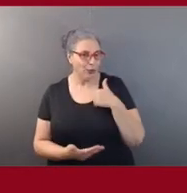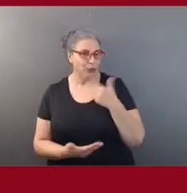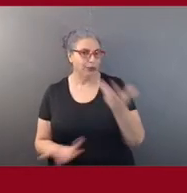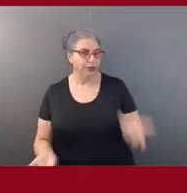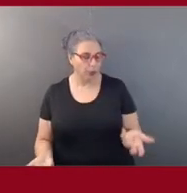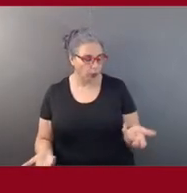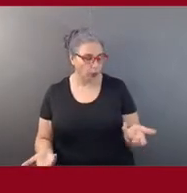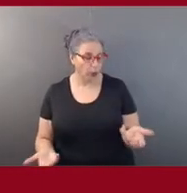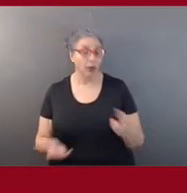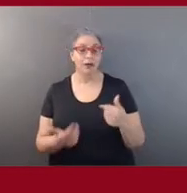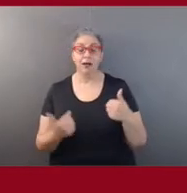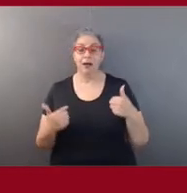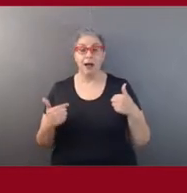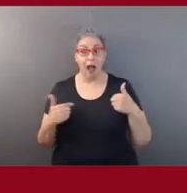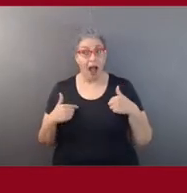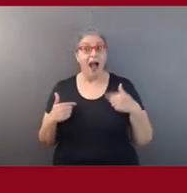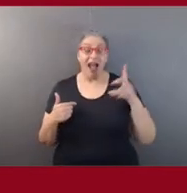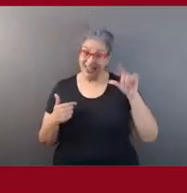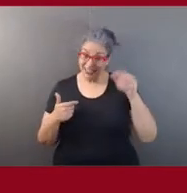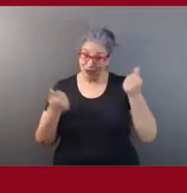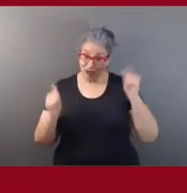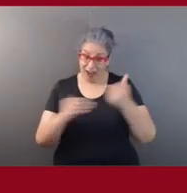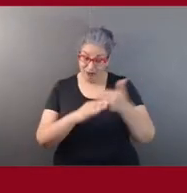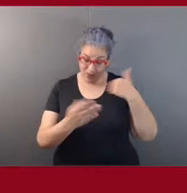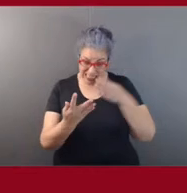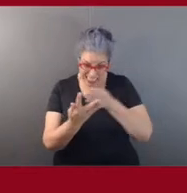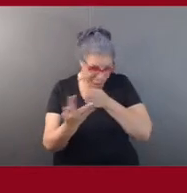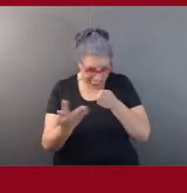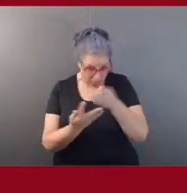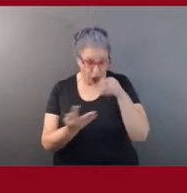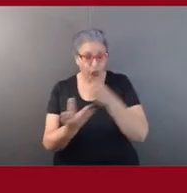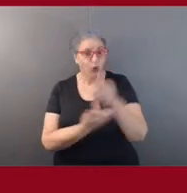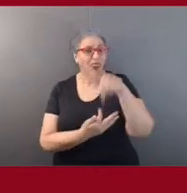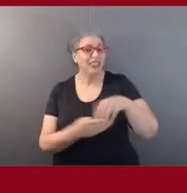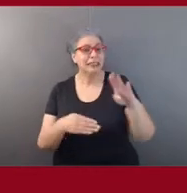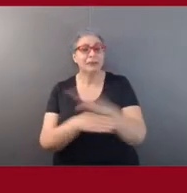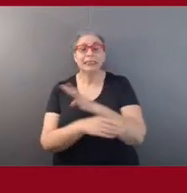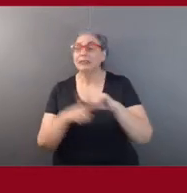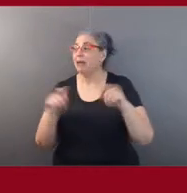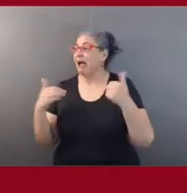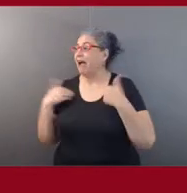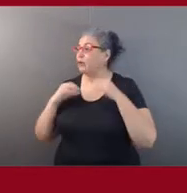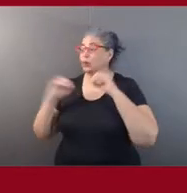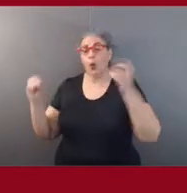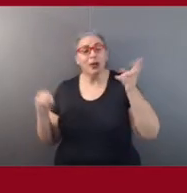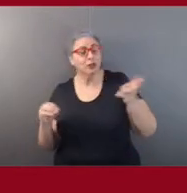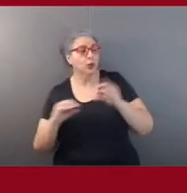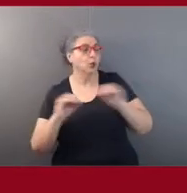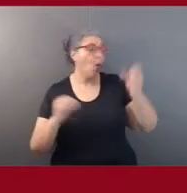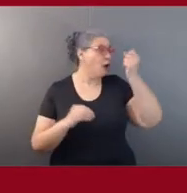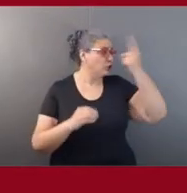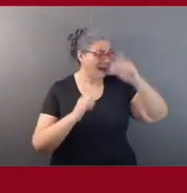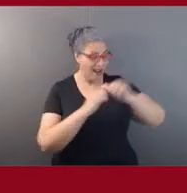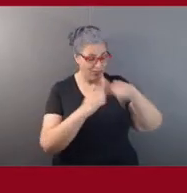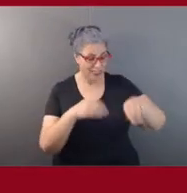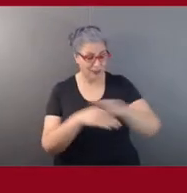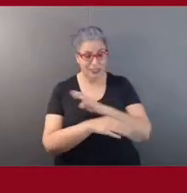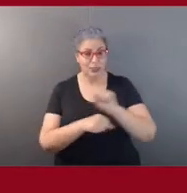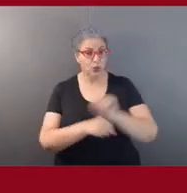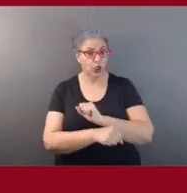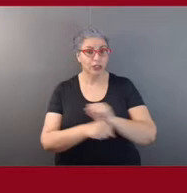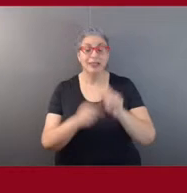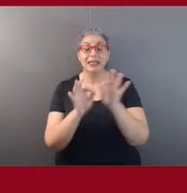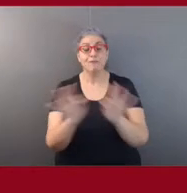I recognize as someone who's tried to navigate my way through the industry with no context is it's really important